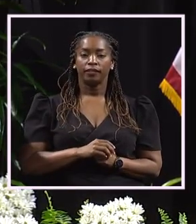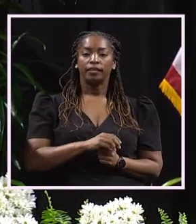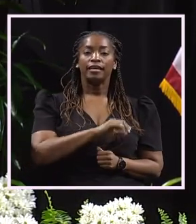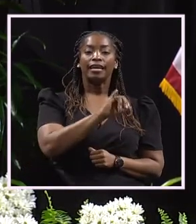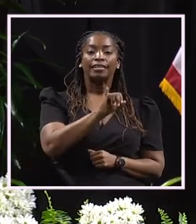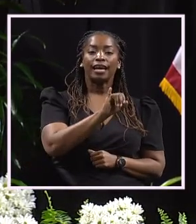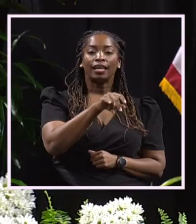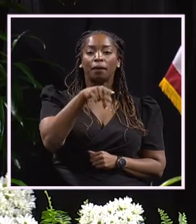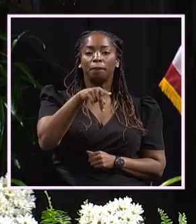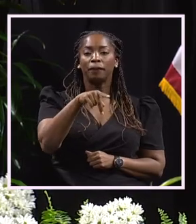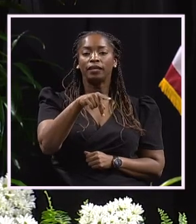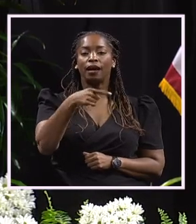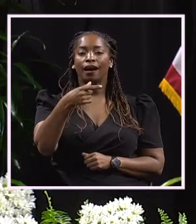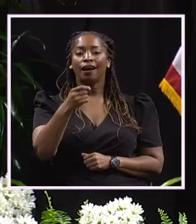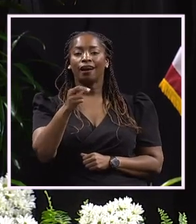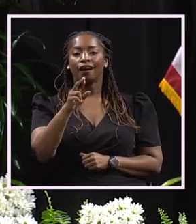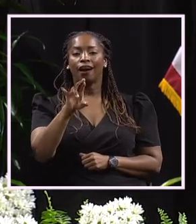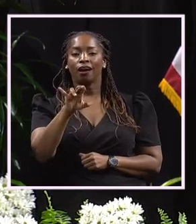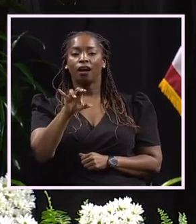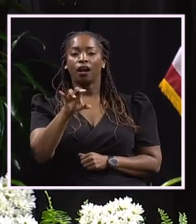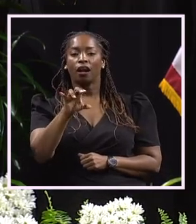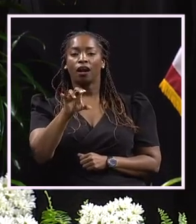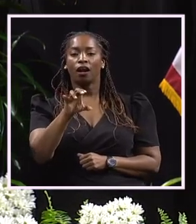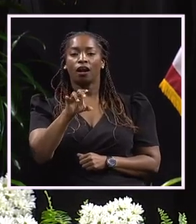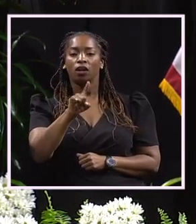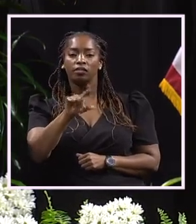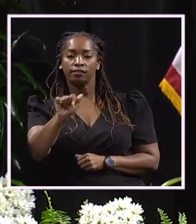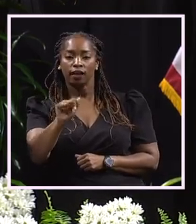Italia Pina Garza, magna cum laude,